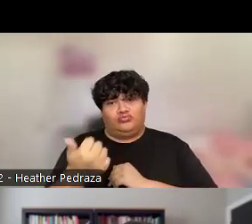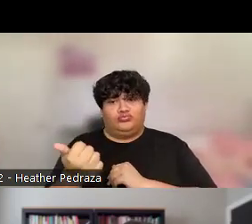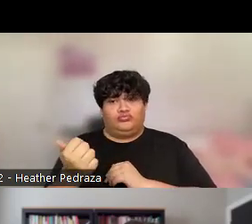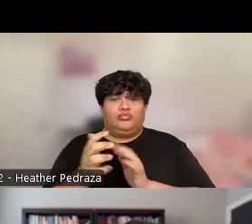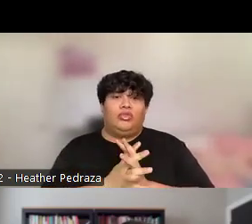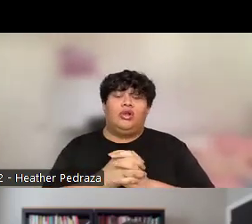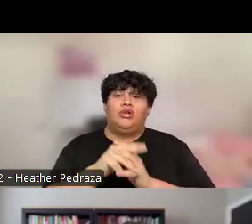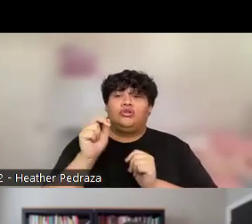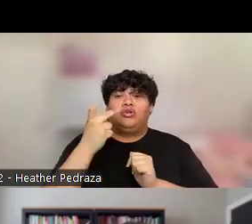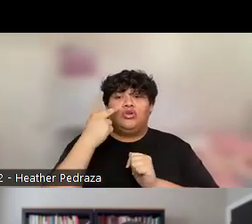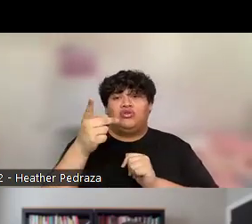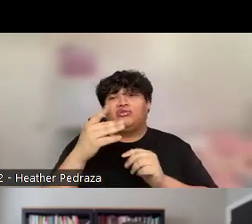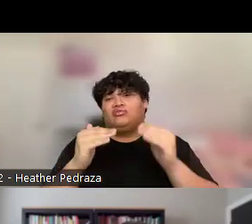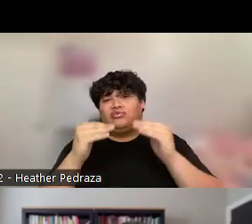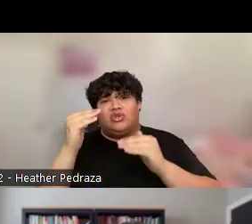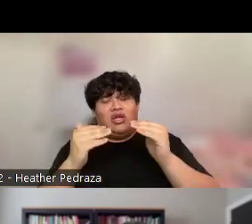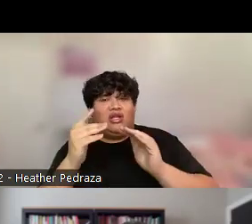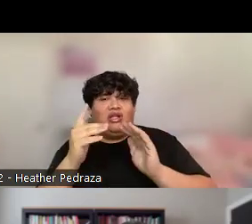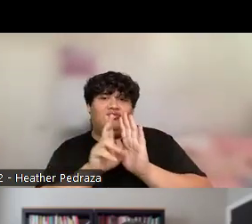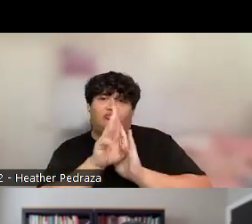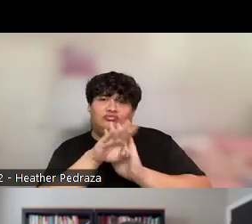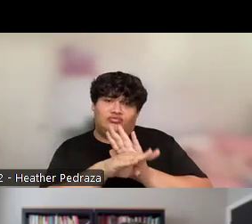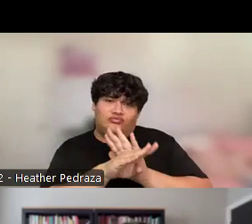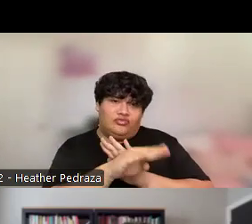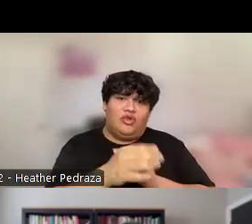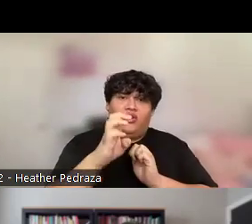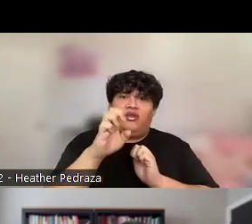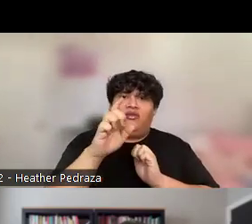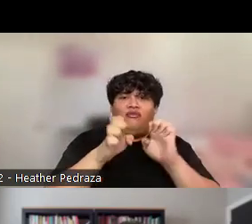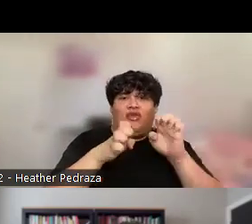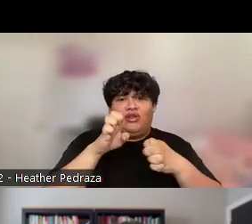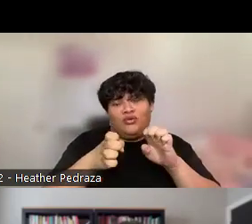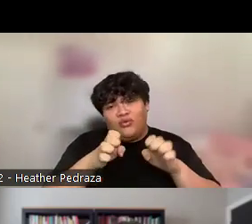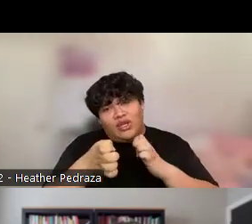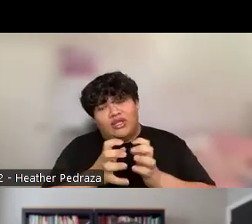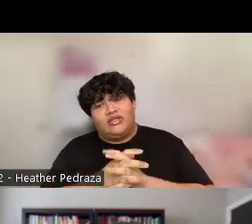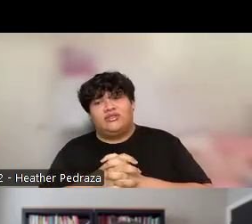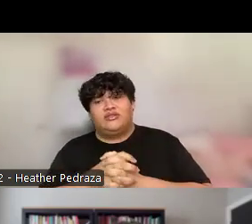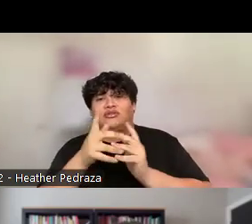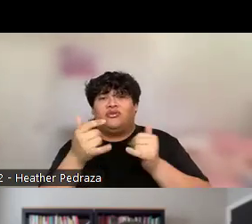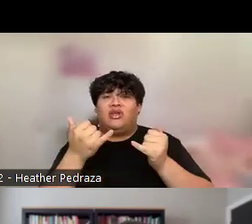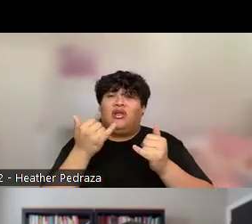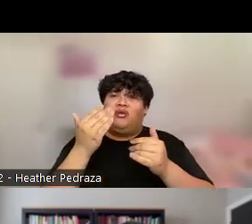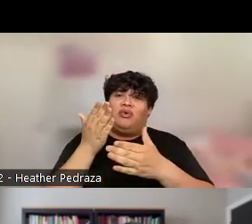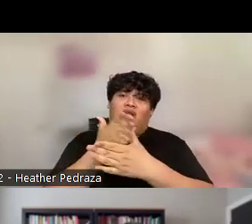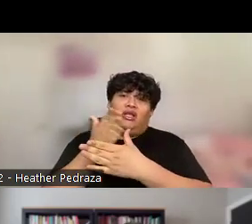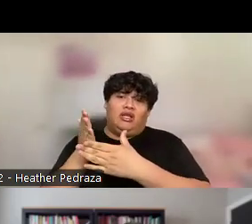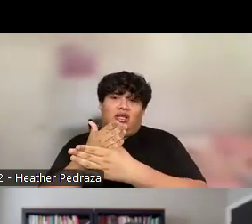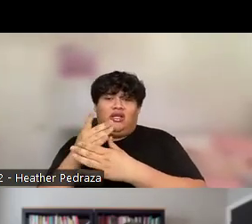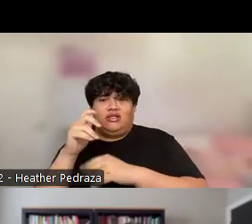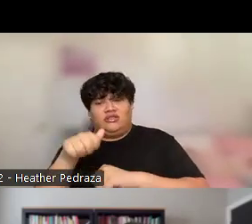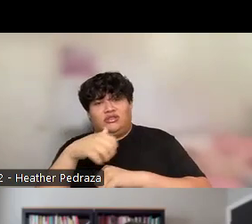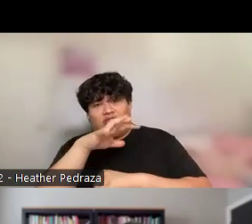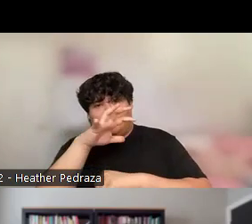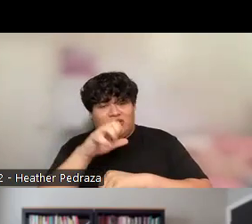So this slide is just a high-level timeline for our evaluation. Right now, we're sort of in the tail end of establishing our